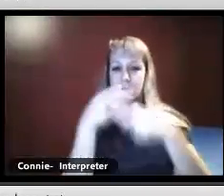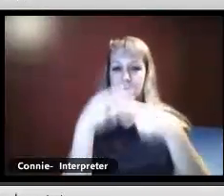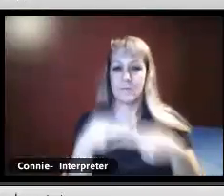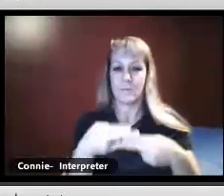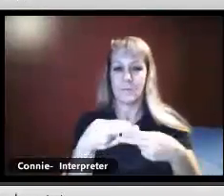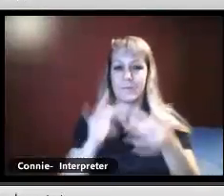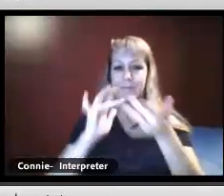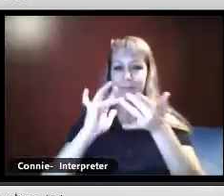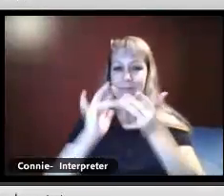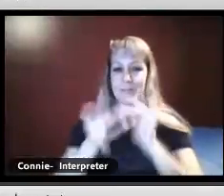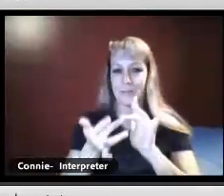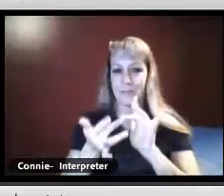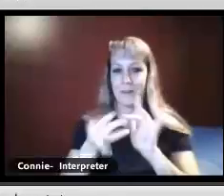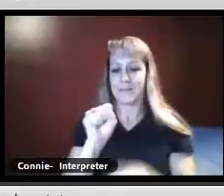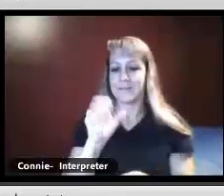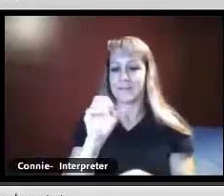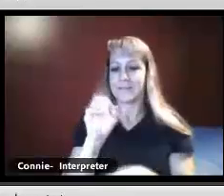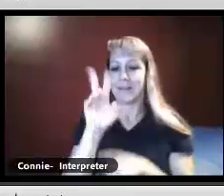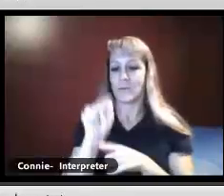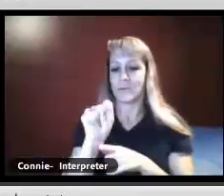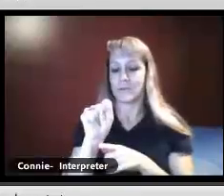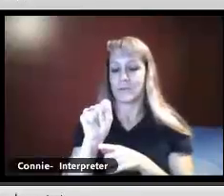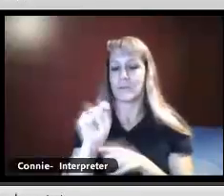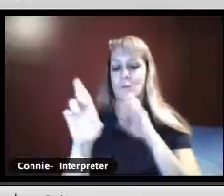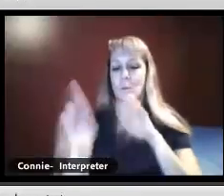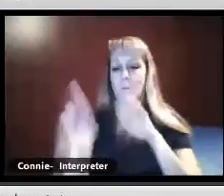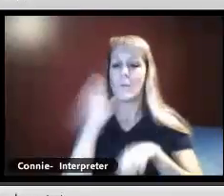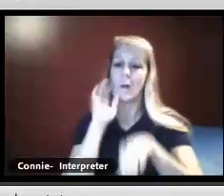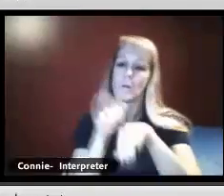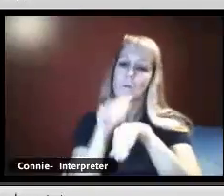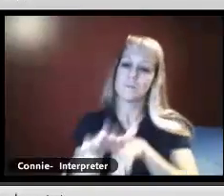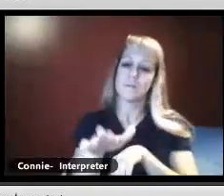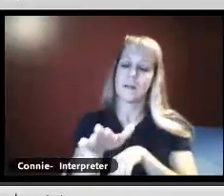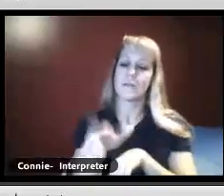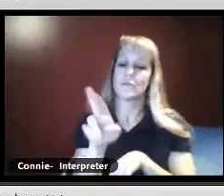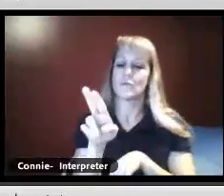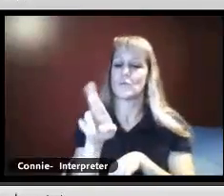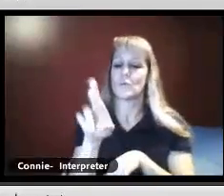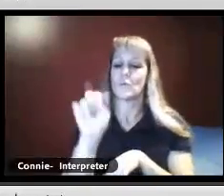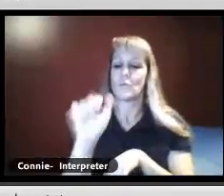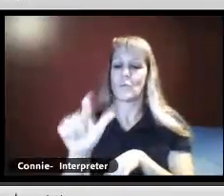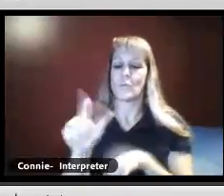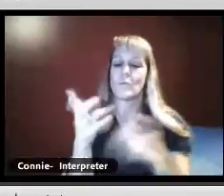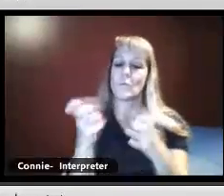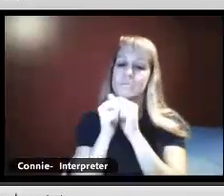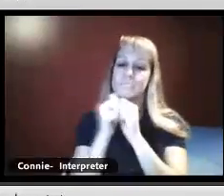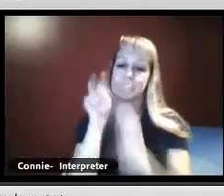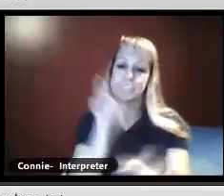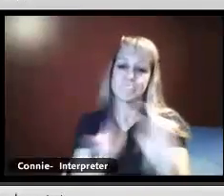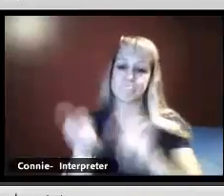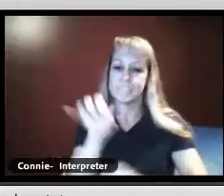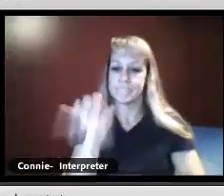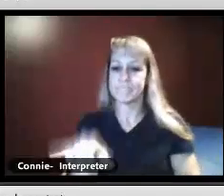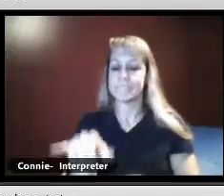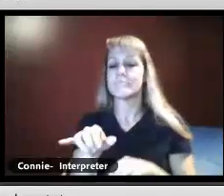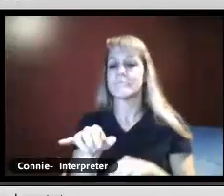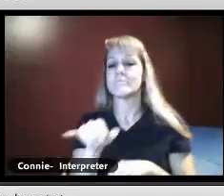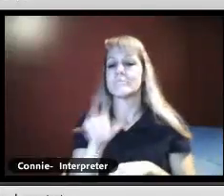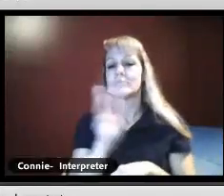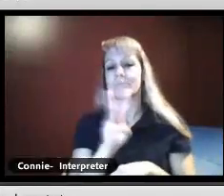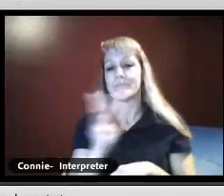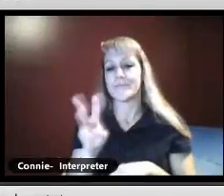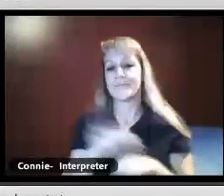Internet Scout Report. I'm going to send you that URL so we can go and look at that together, and I want to say a few words about